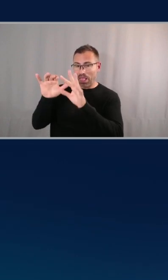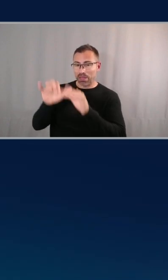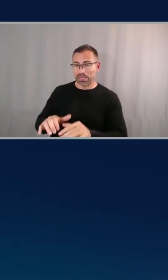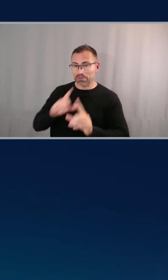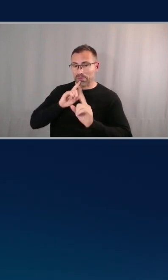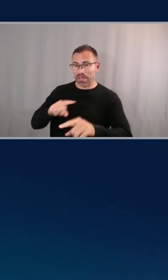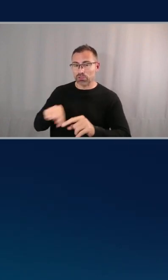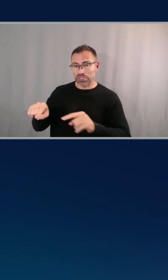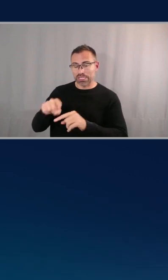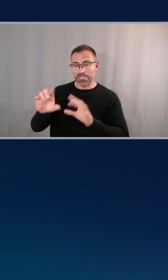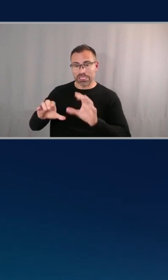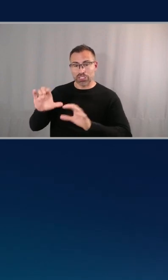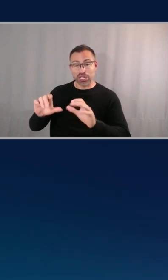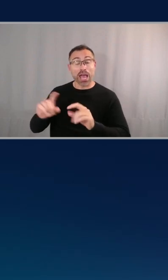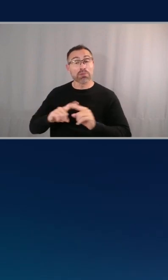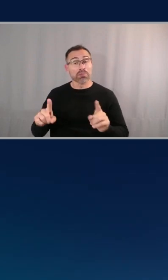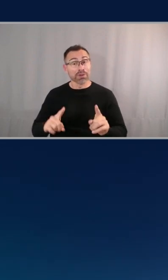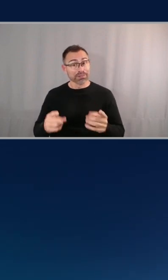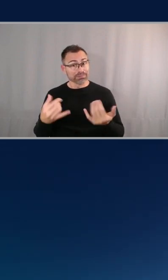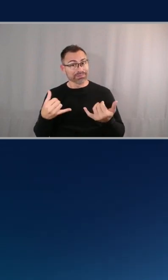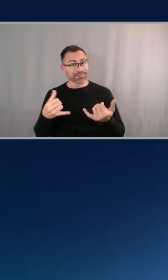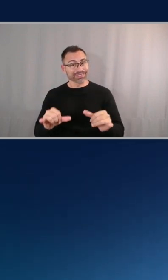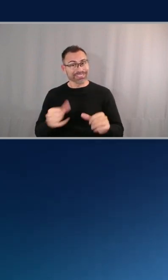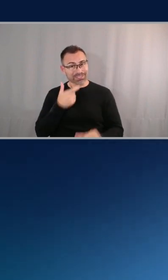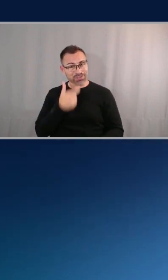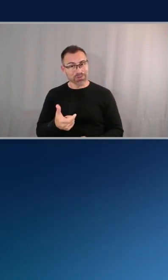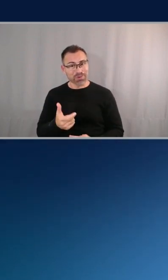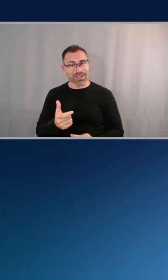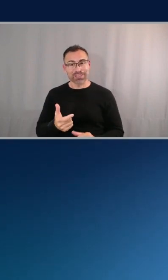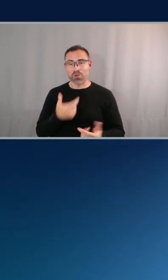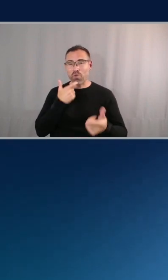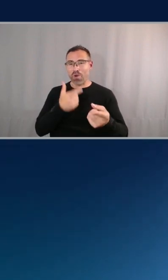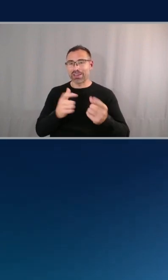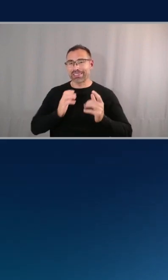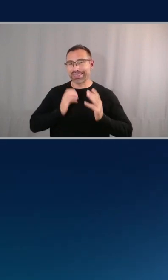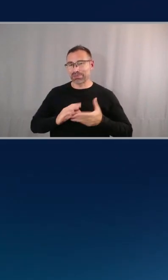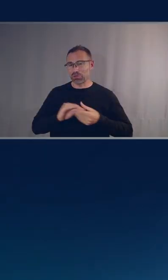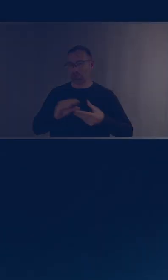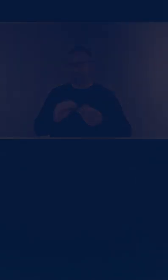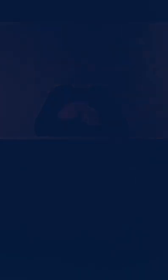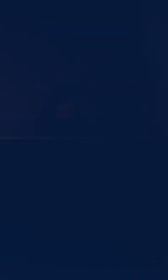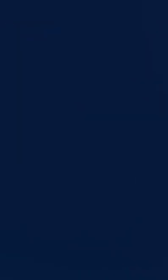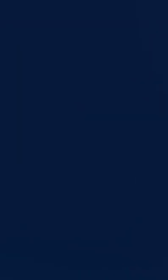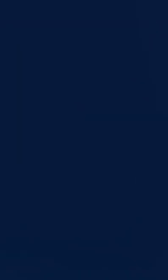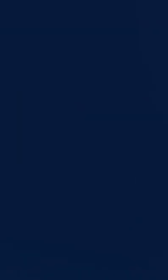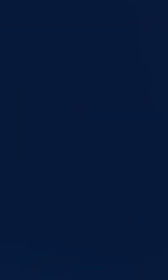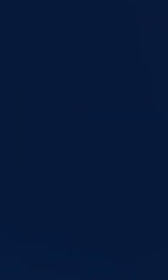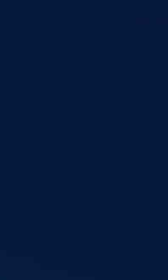But stay tuned. We'll be back. Watch these customer stories, and we have more content coming to you live.